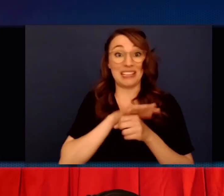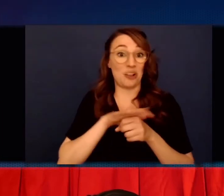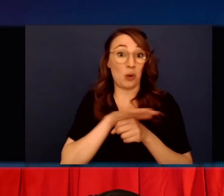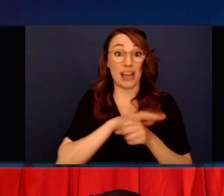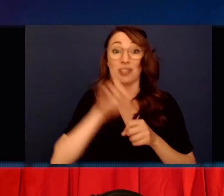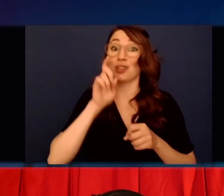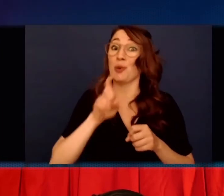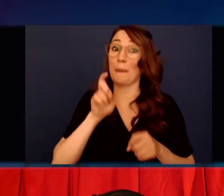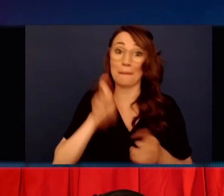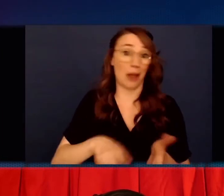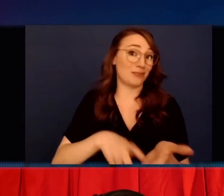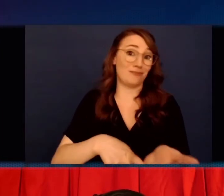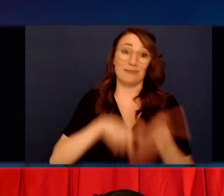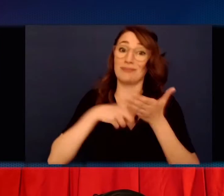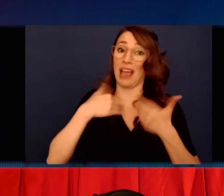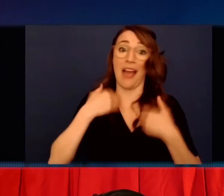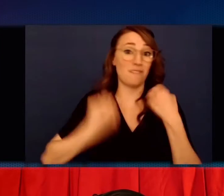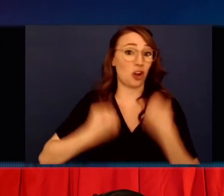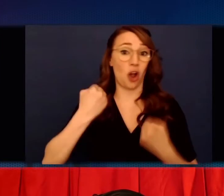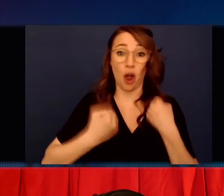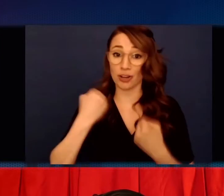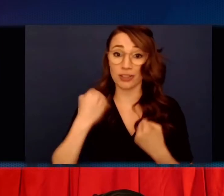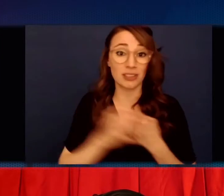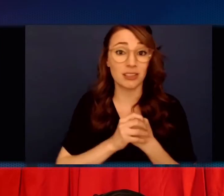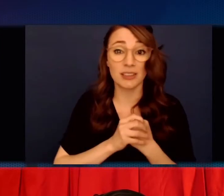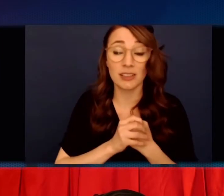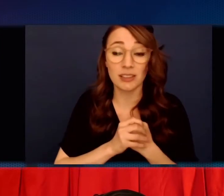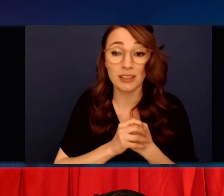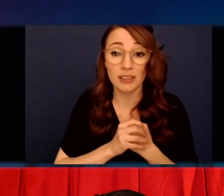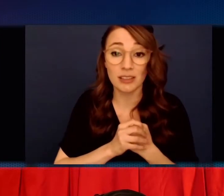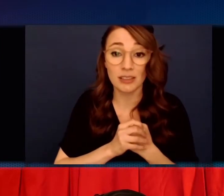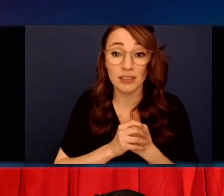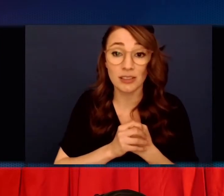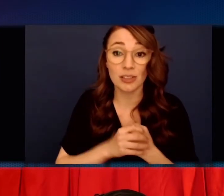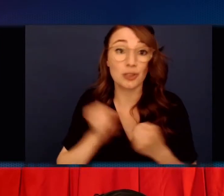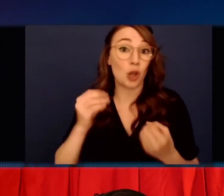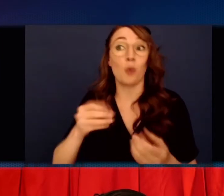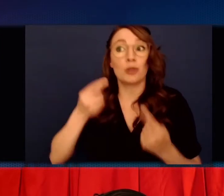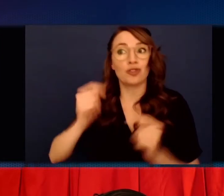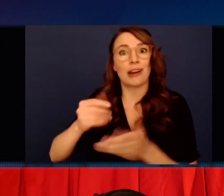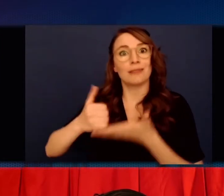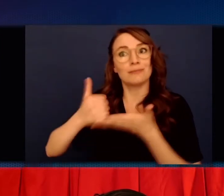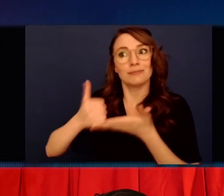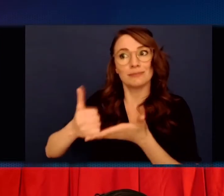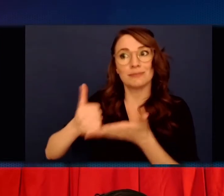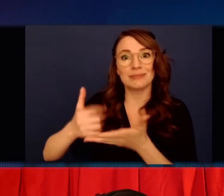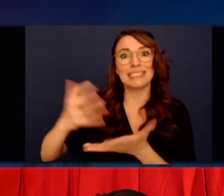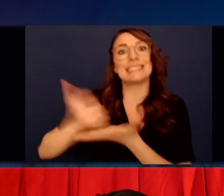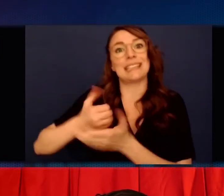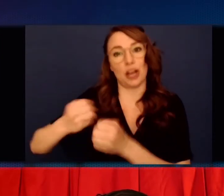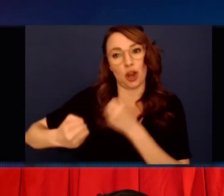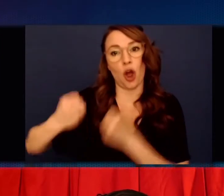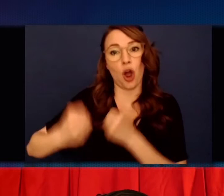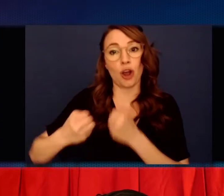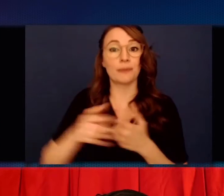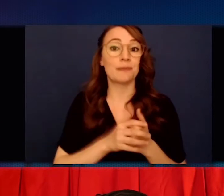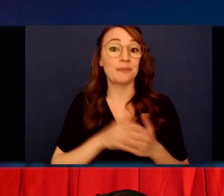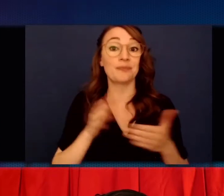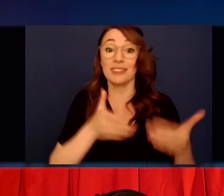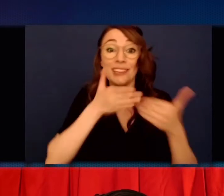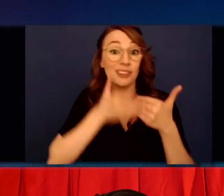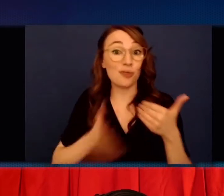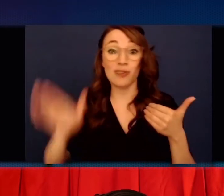So we're trying to help our Alice households get a county and then get a car. And then there's how we use it for the rest. So our